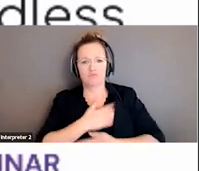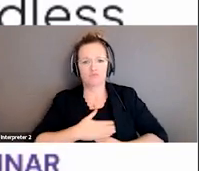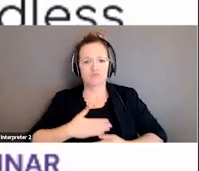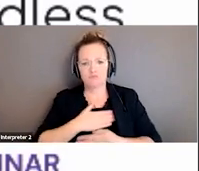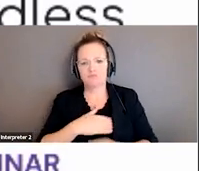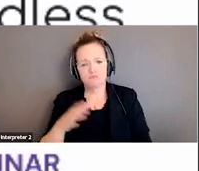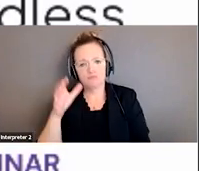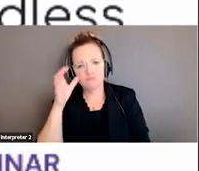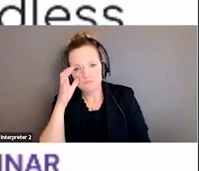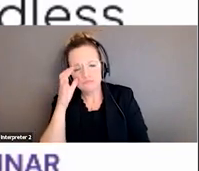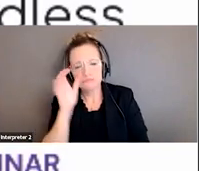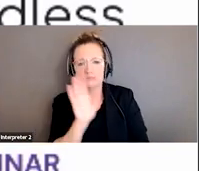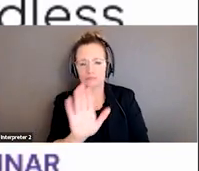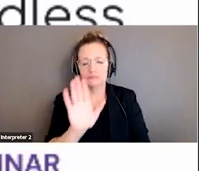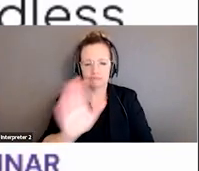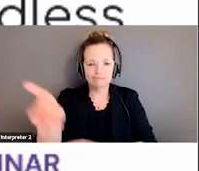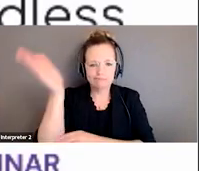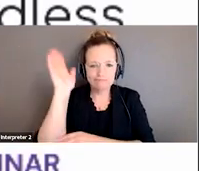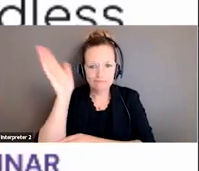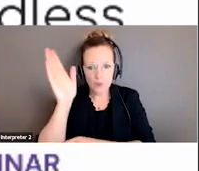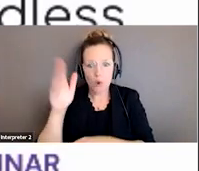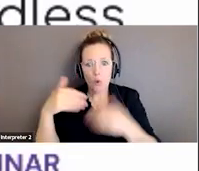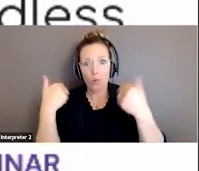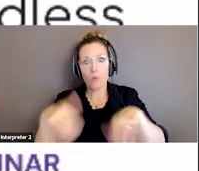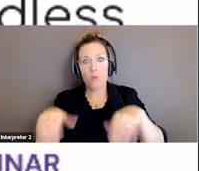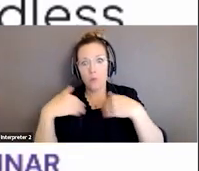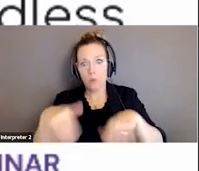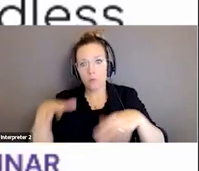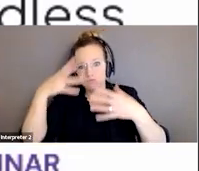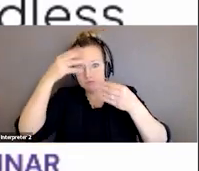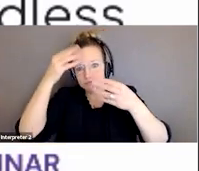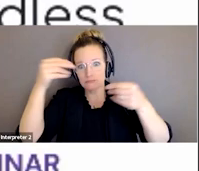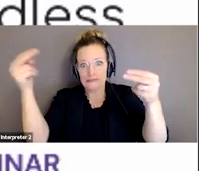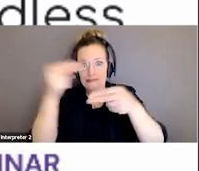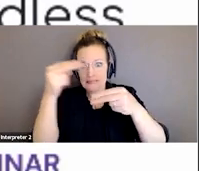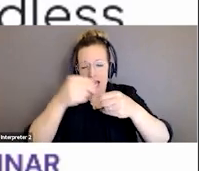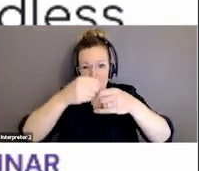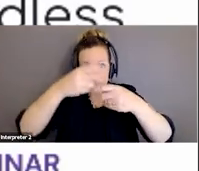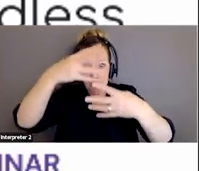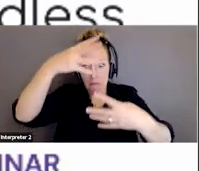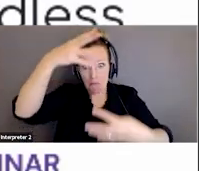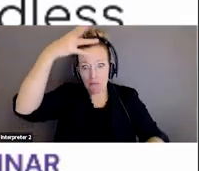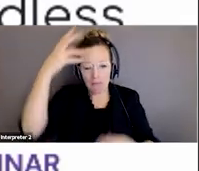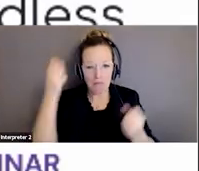so much for getting through the amount of material you had to get through and